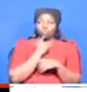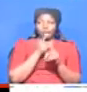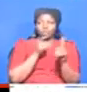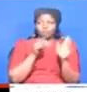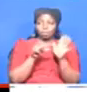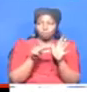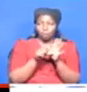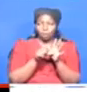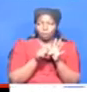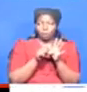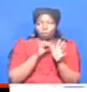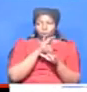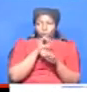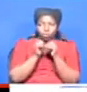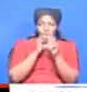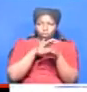Ile inchi yote inajua